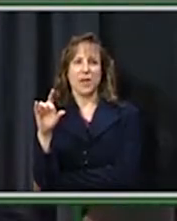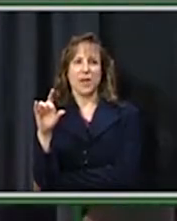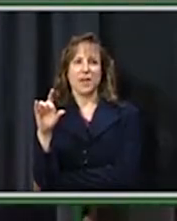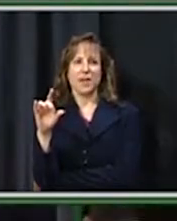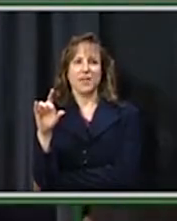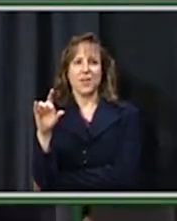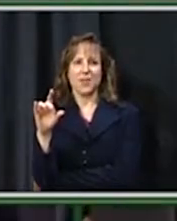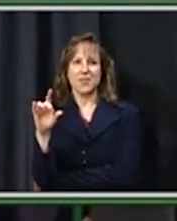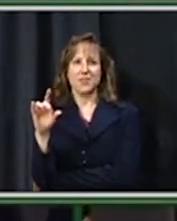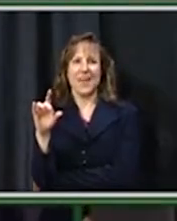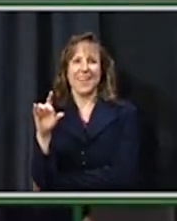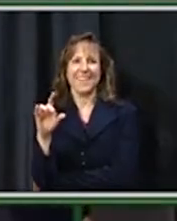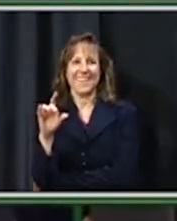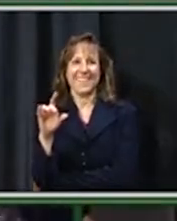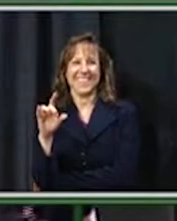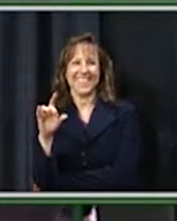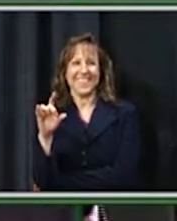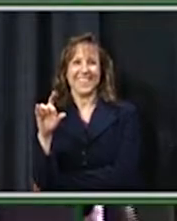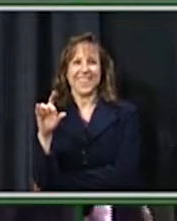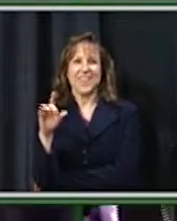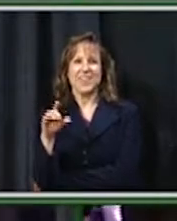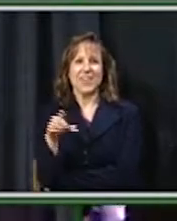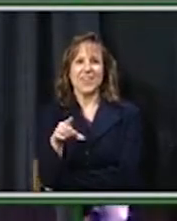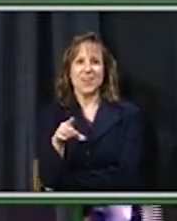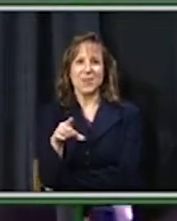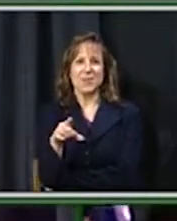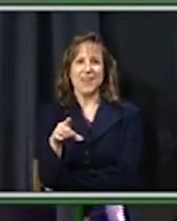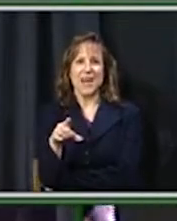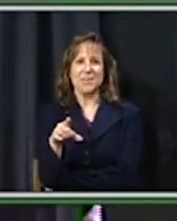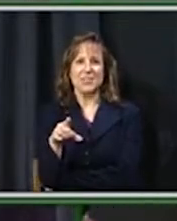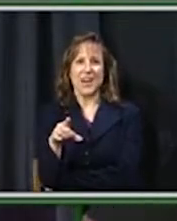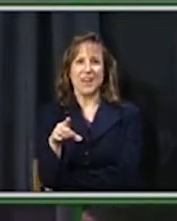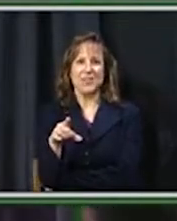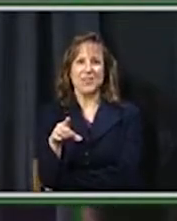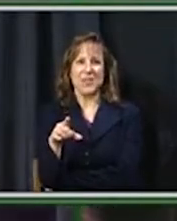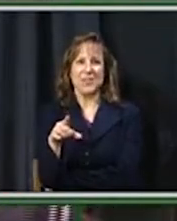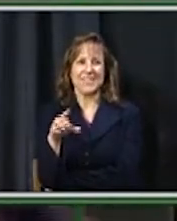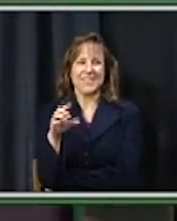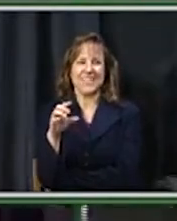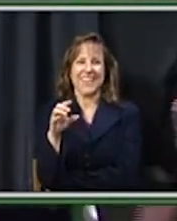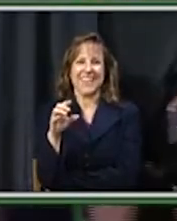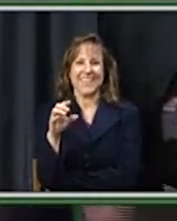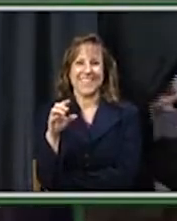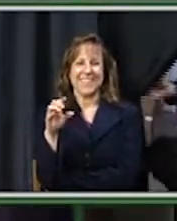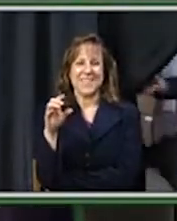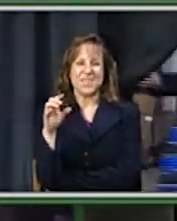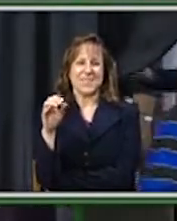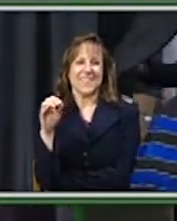Jessica Blizzard. Caitlin Christine Brown.